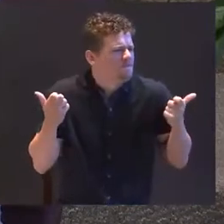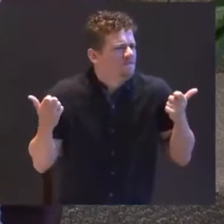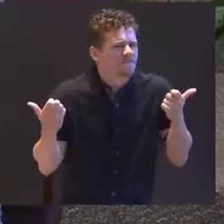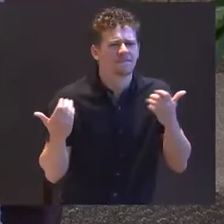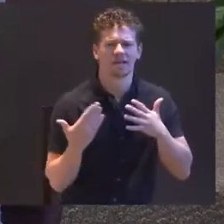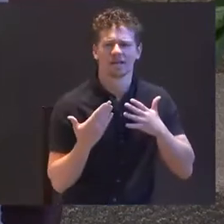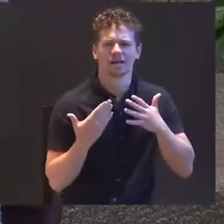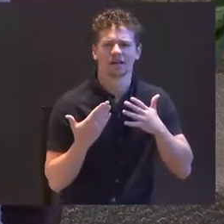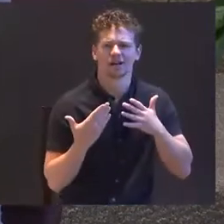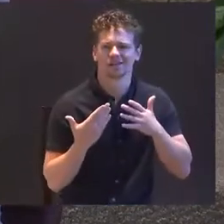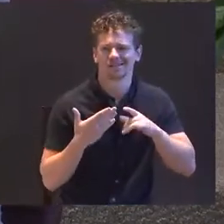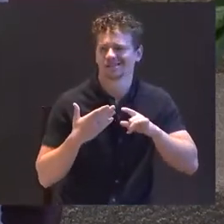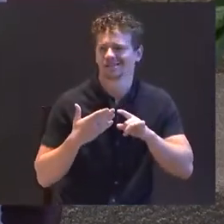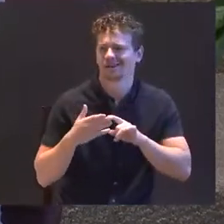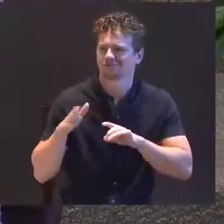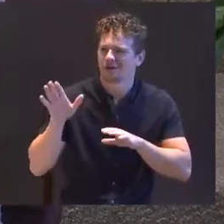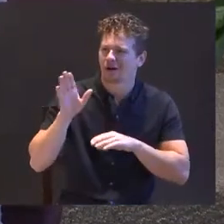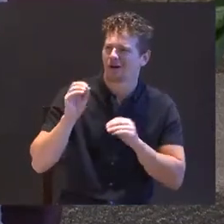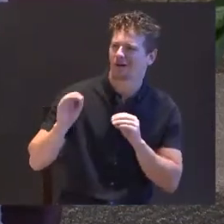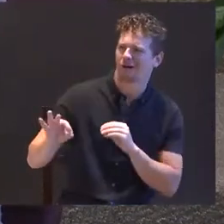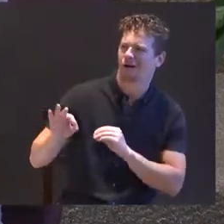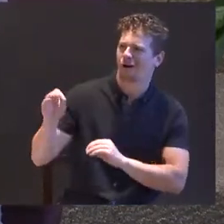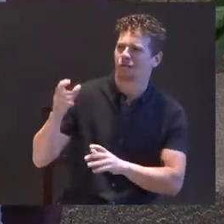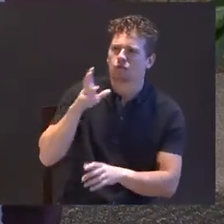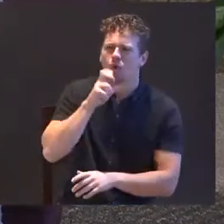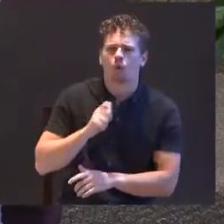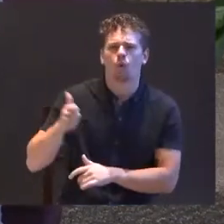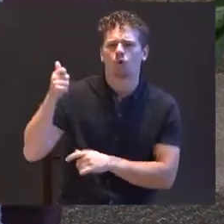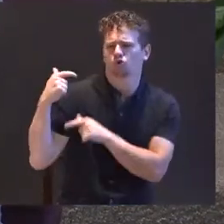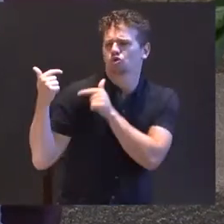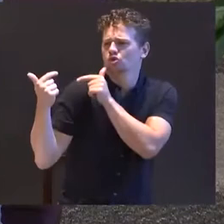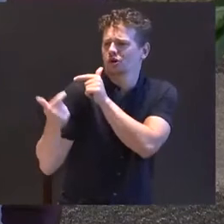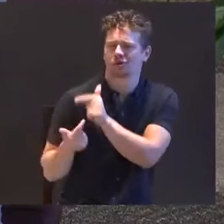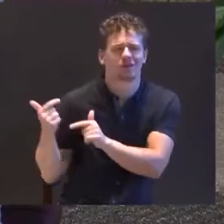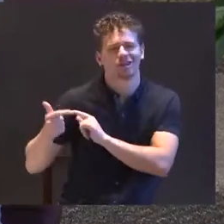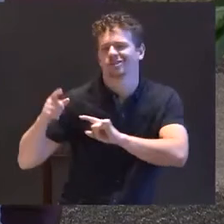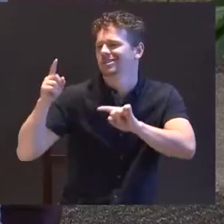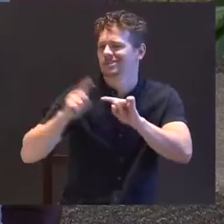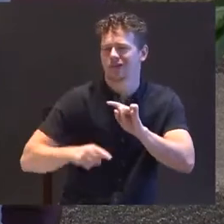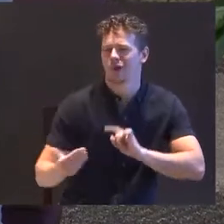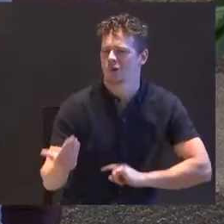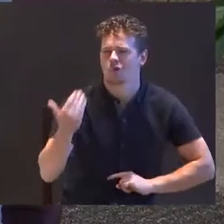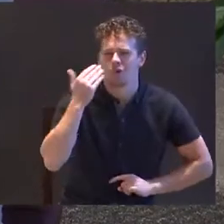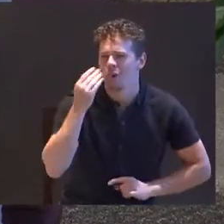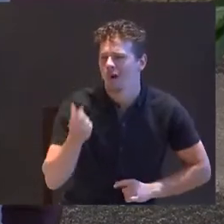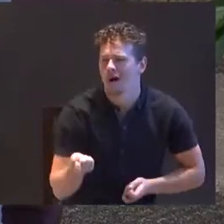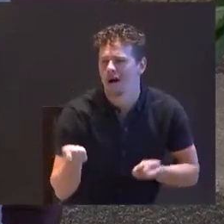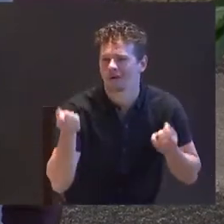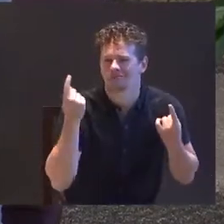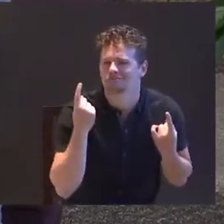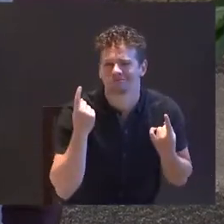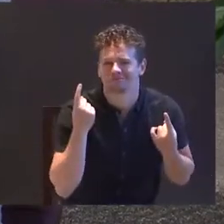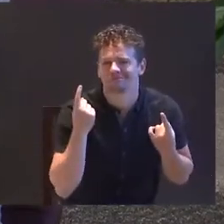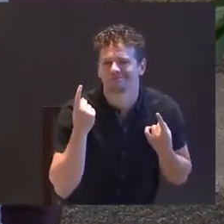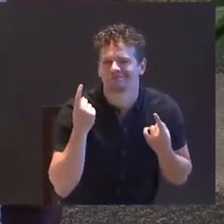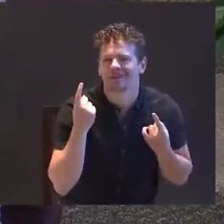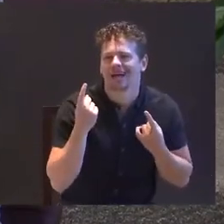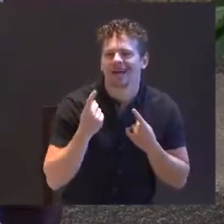your elders grew by, and so please help them with your